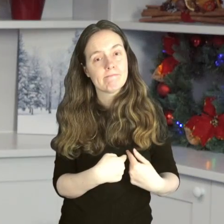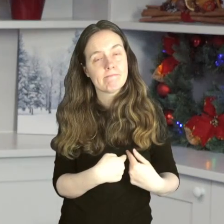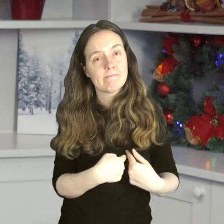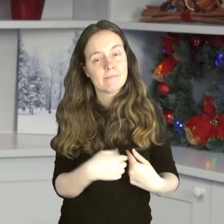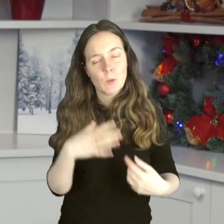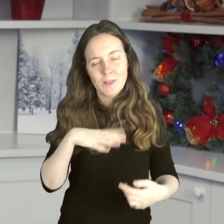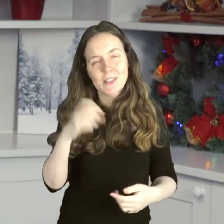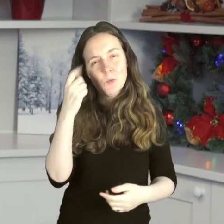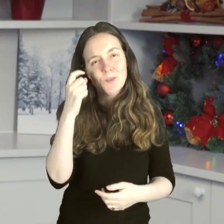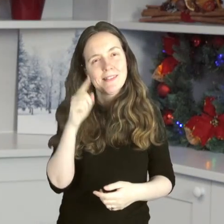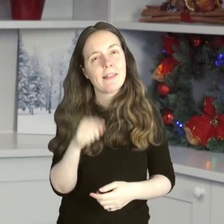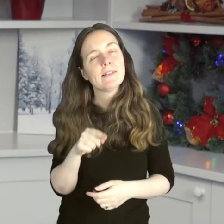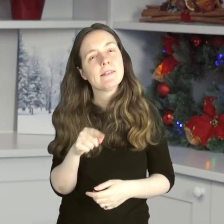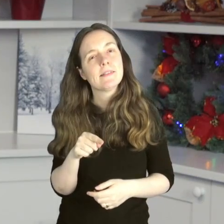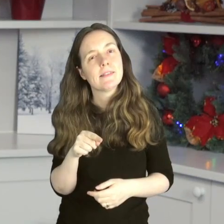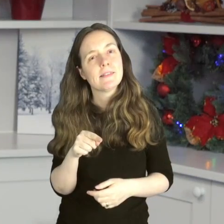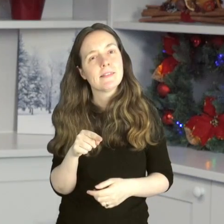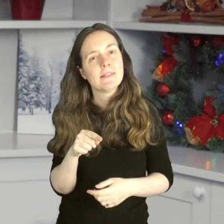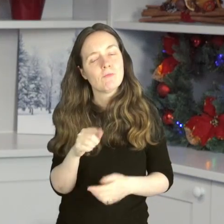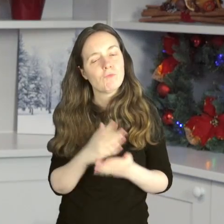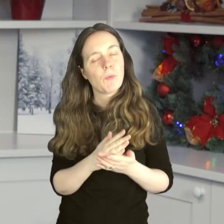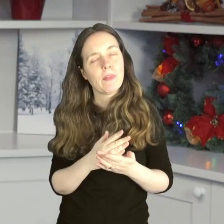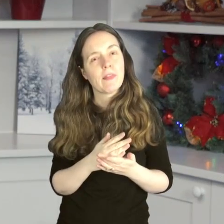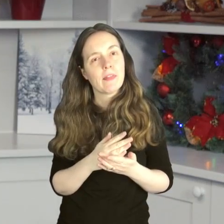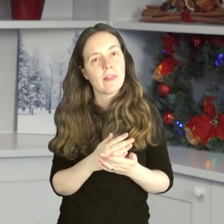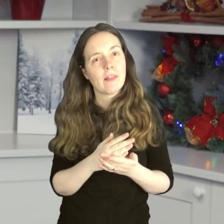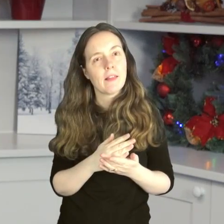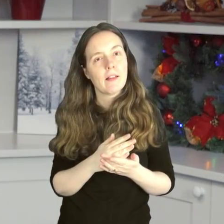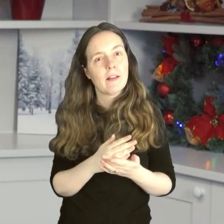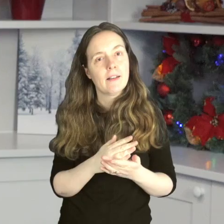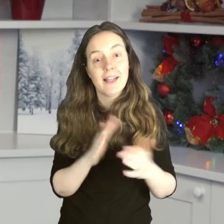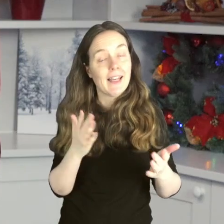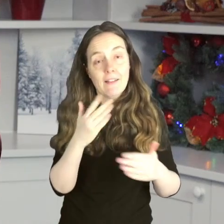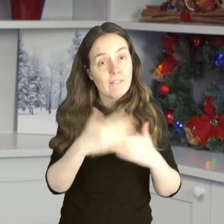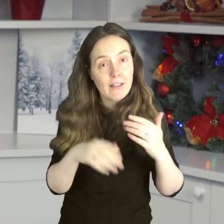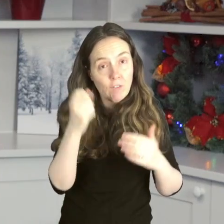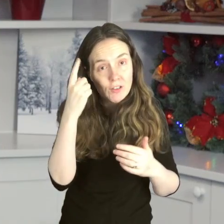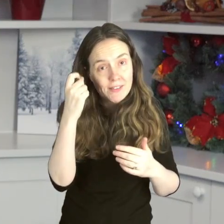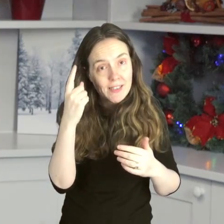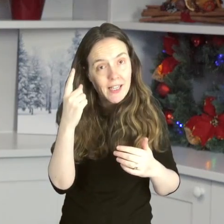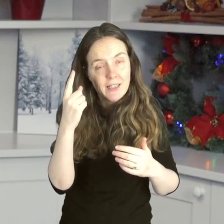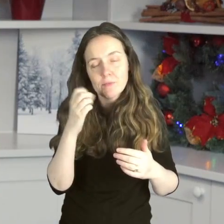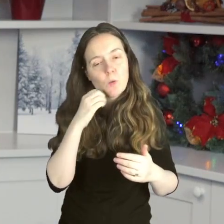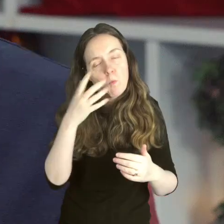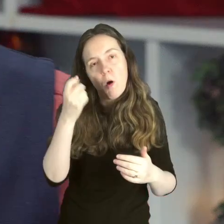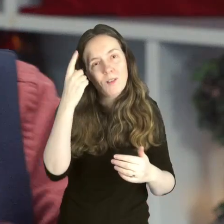of that, we will never understand the solution.